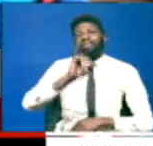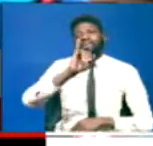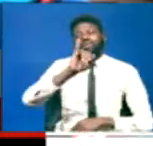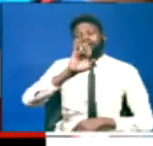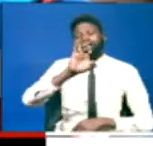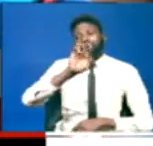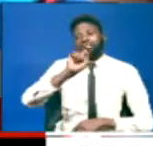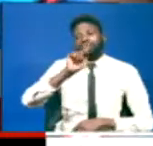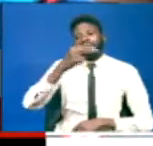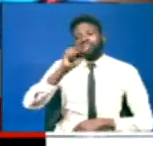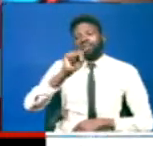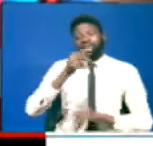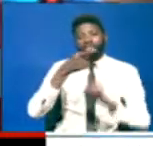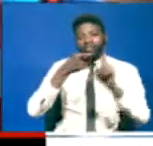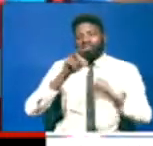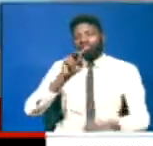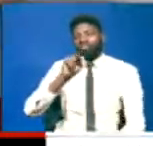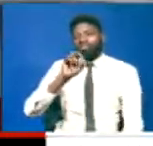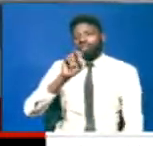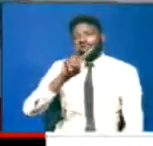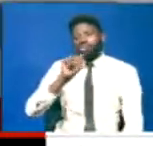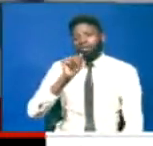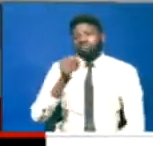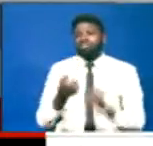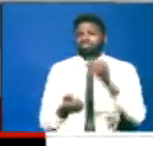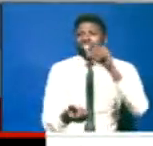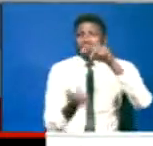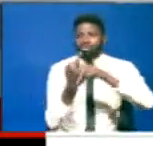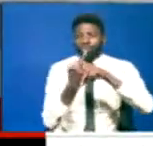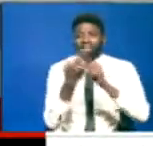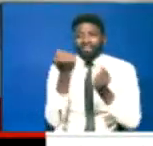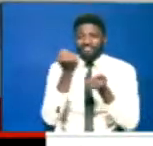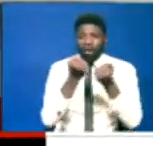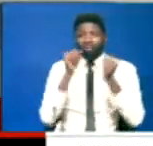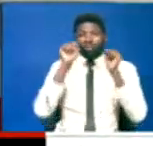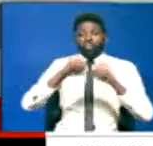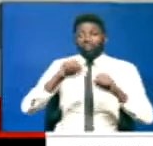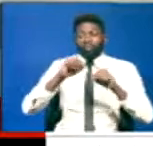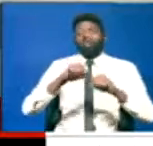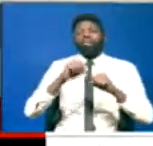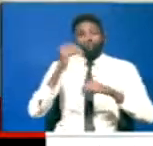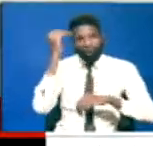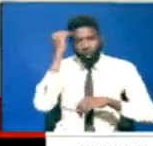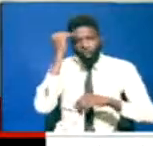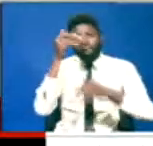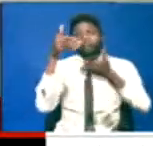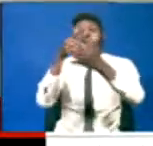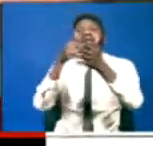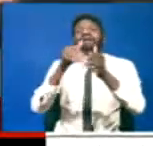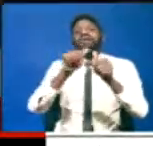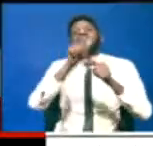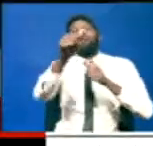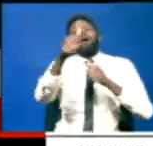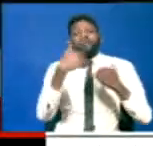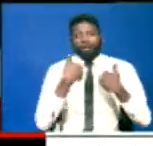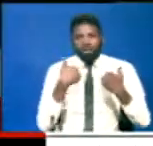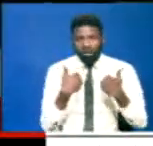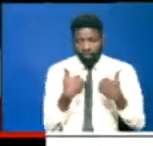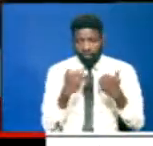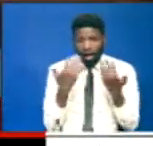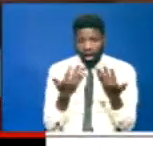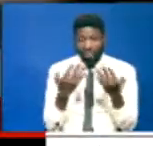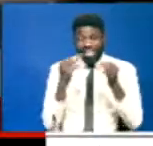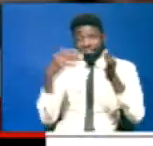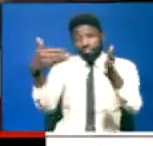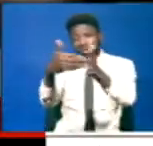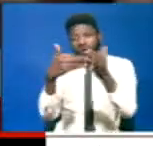Tatu Primary School came up with obstacle sensing car that will help in minimizing road accidents by detecting objects within